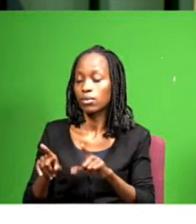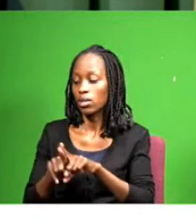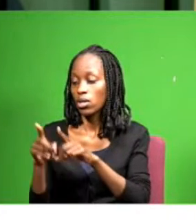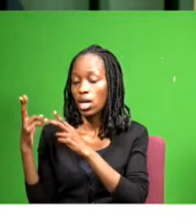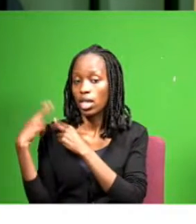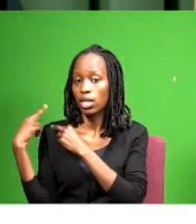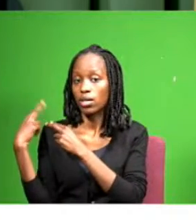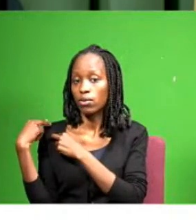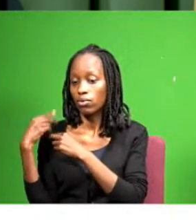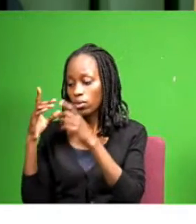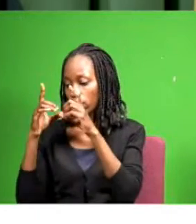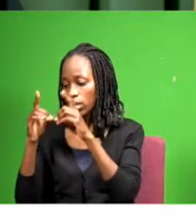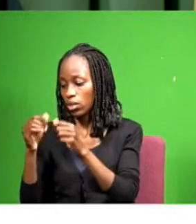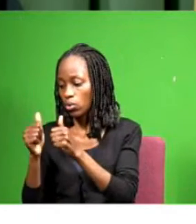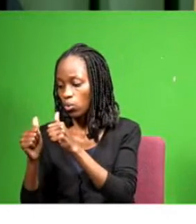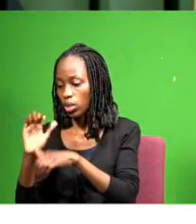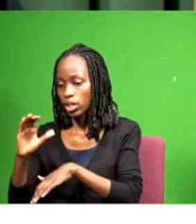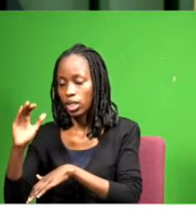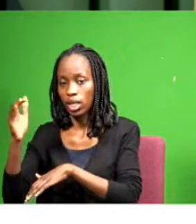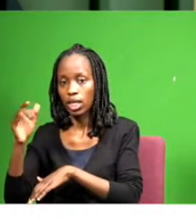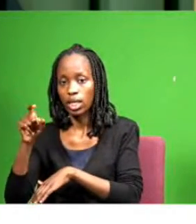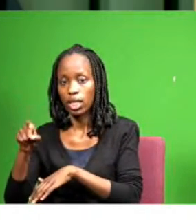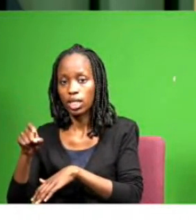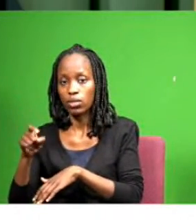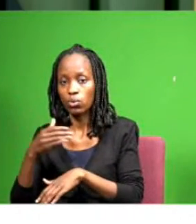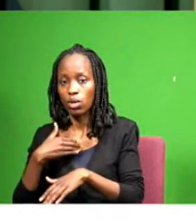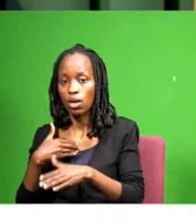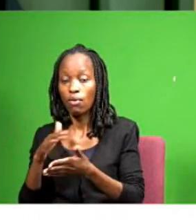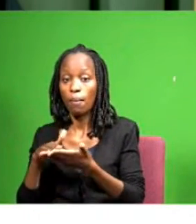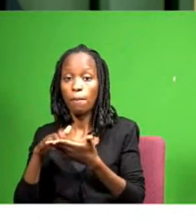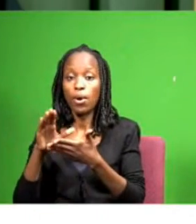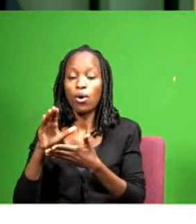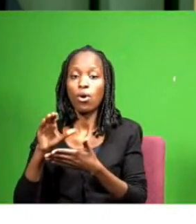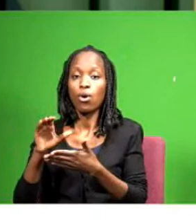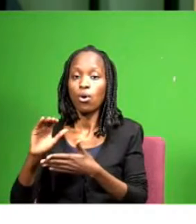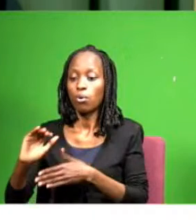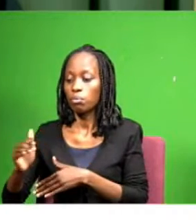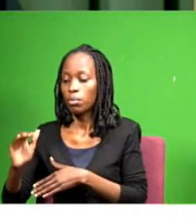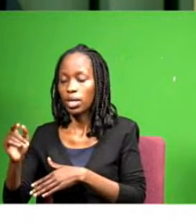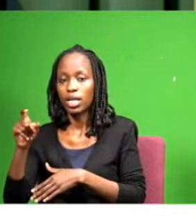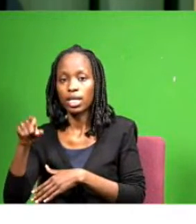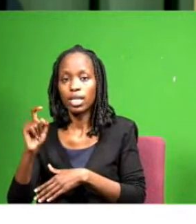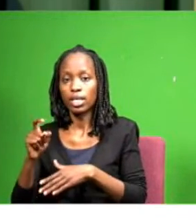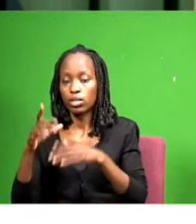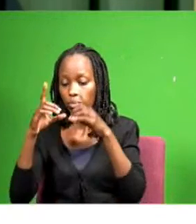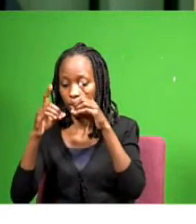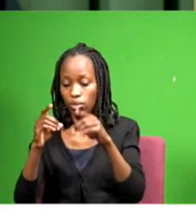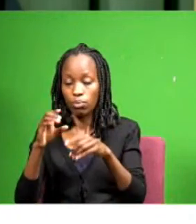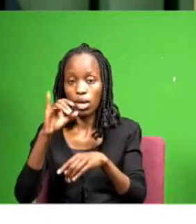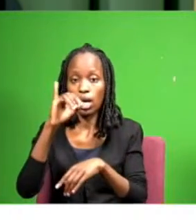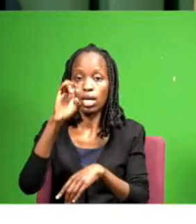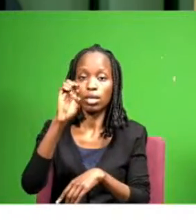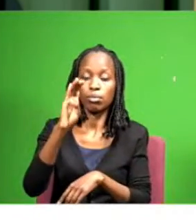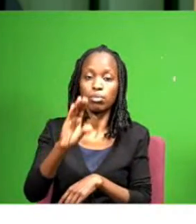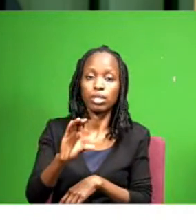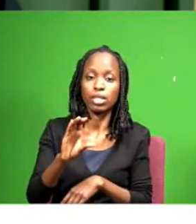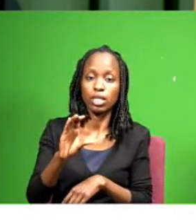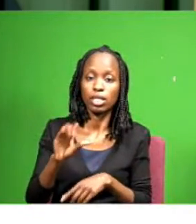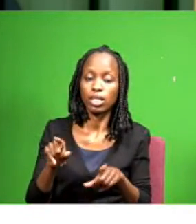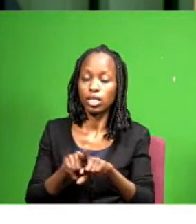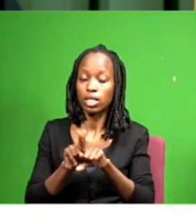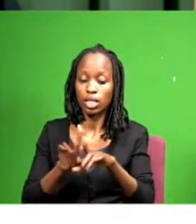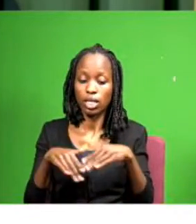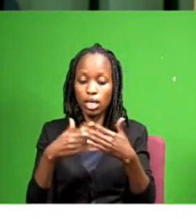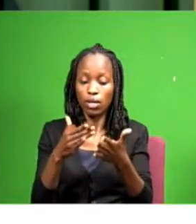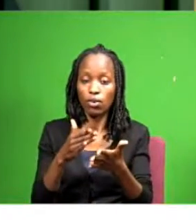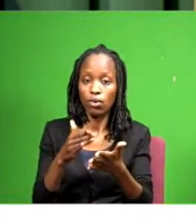of deciding which county should have extra constituencies should have been handled by the IEBC. Entrusting such